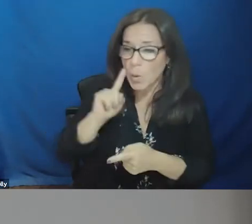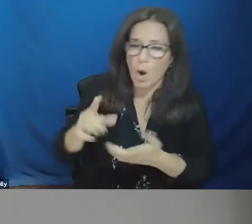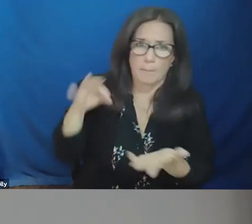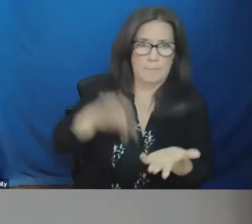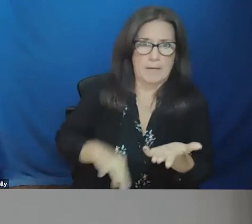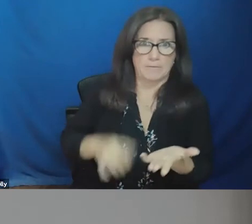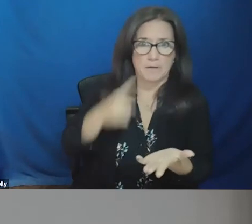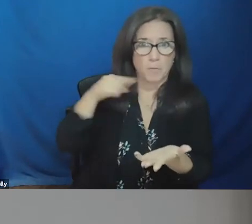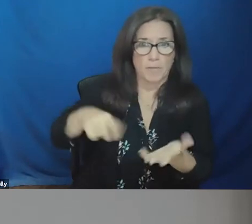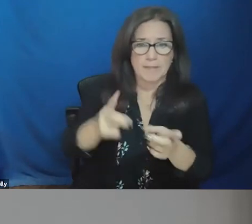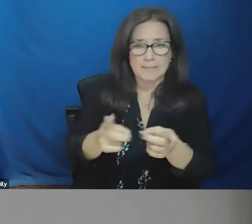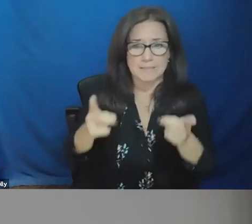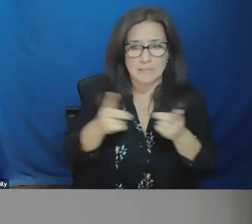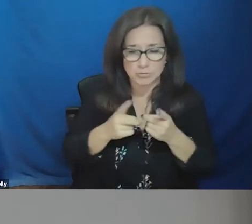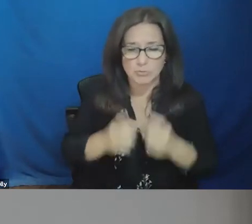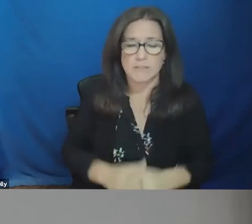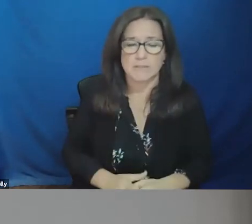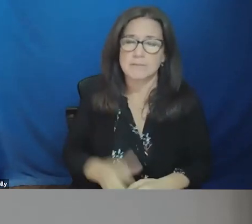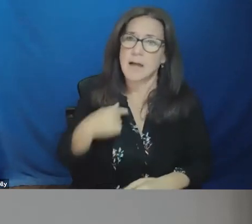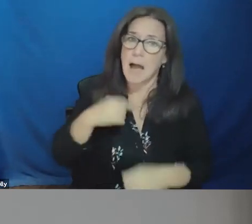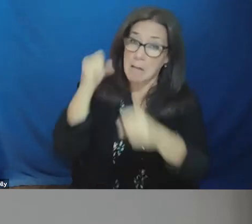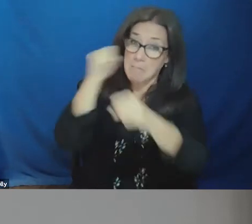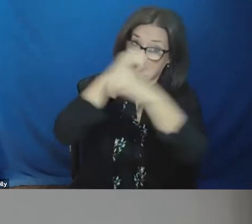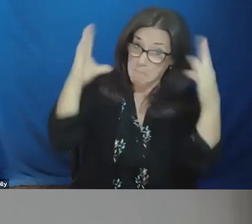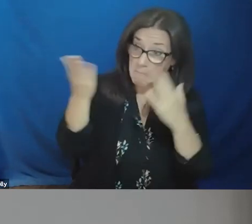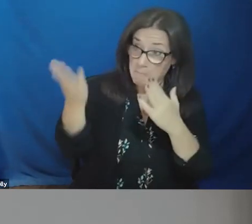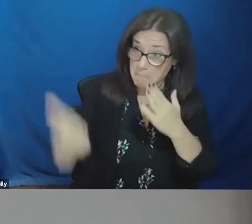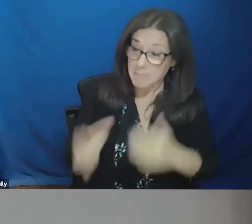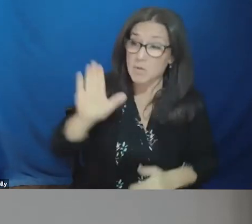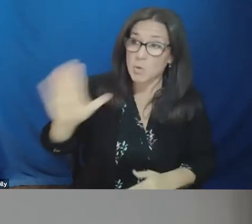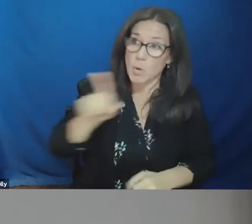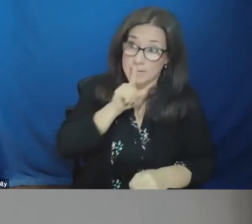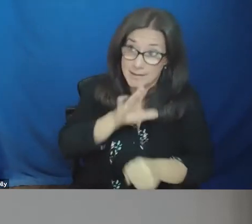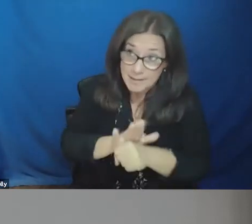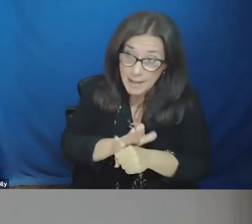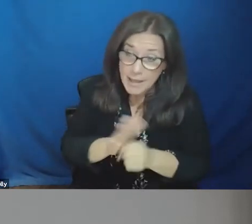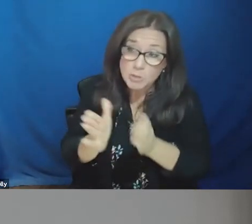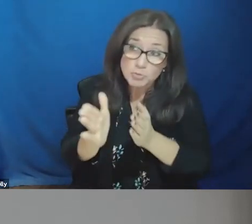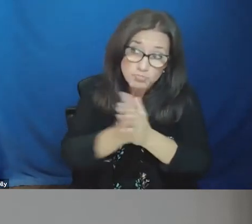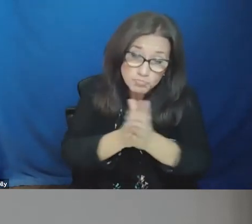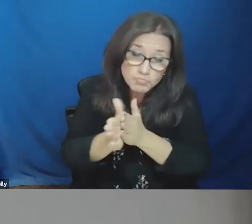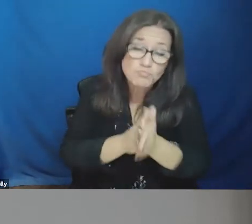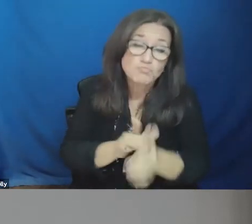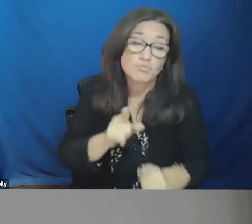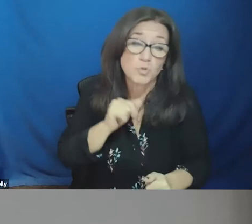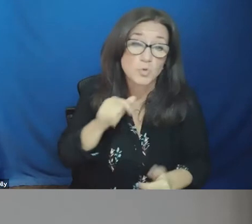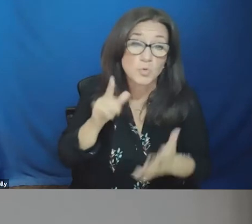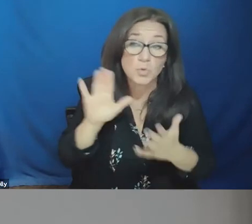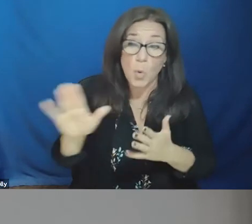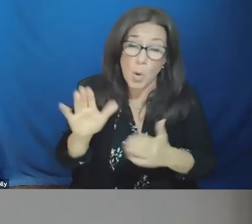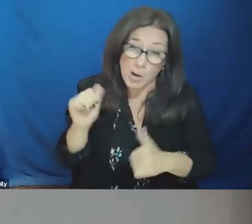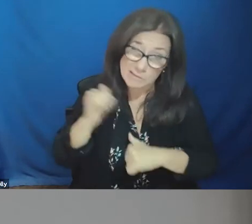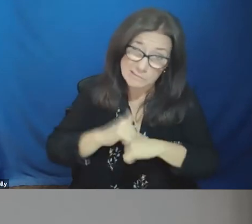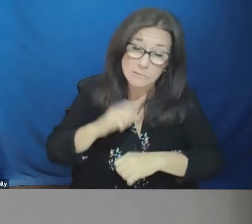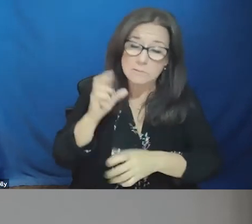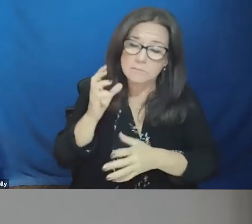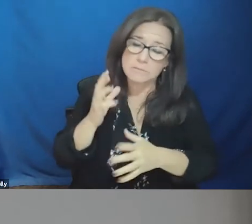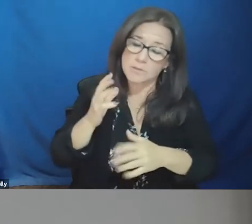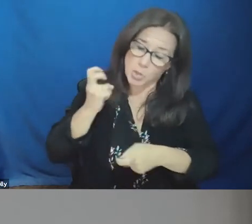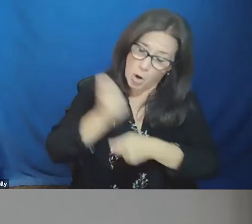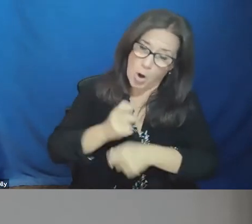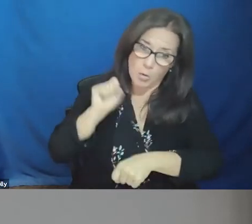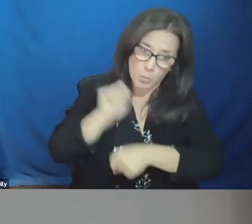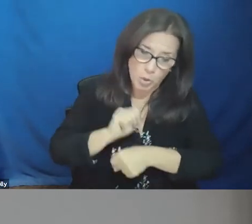think of you, I think of your dedication, your perseverance. I think about your responsiveness to the board, your responsiveness to me, and also